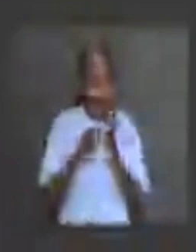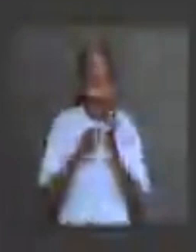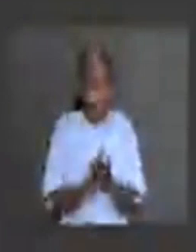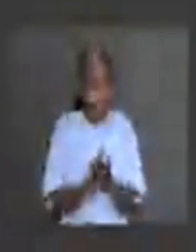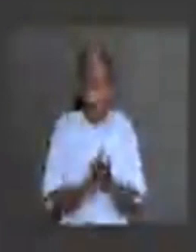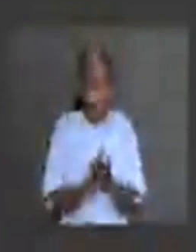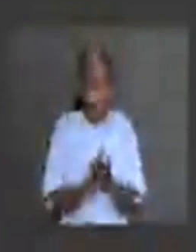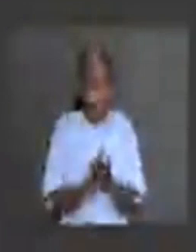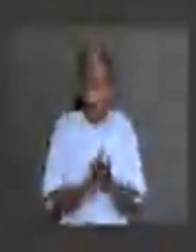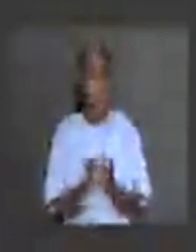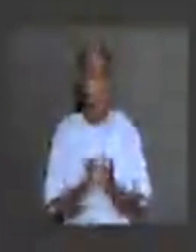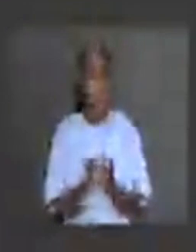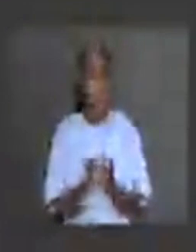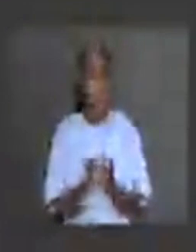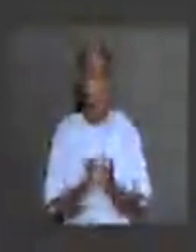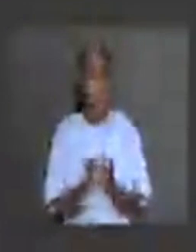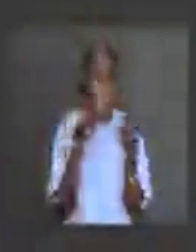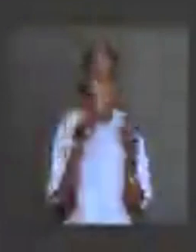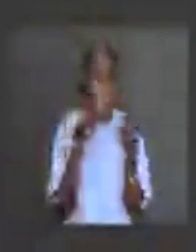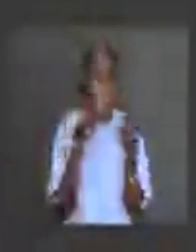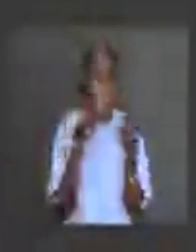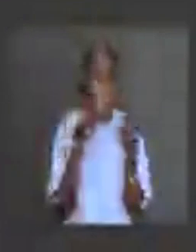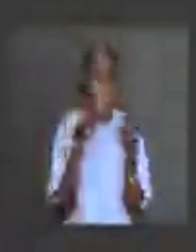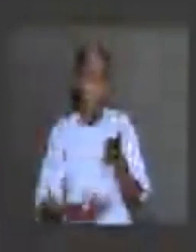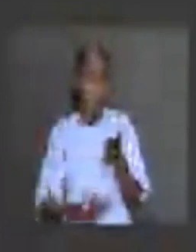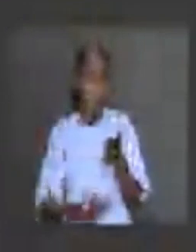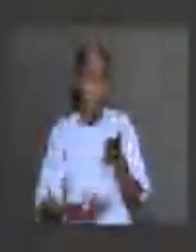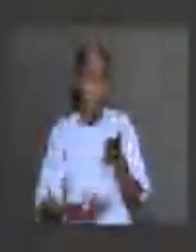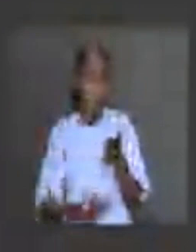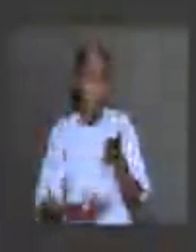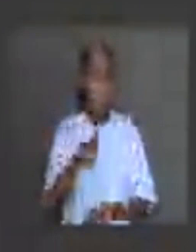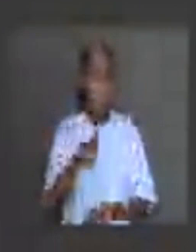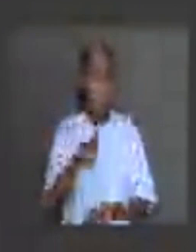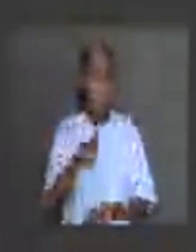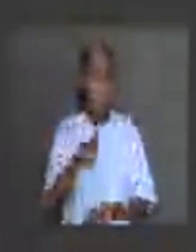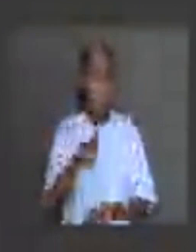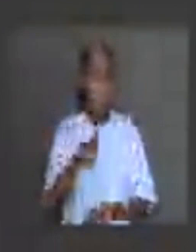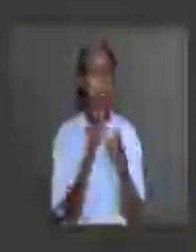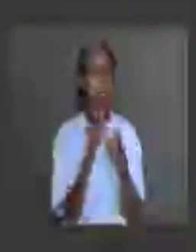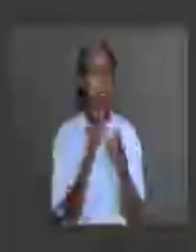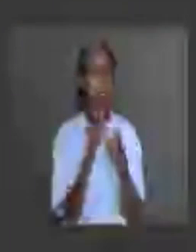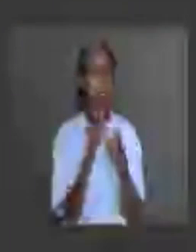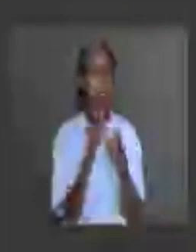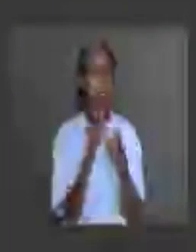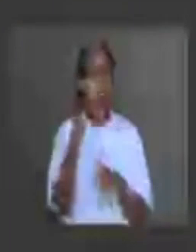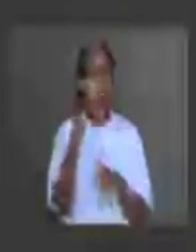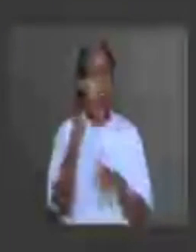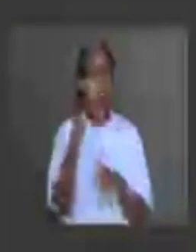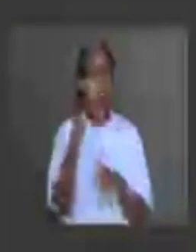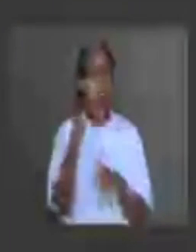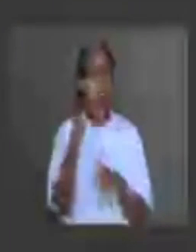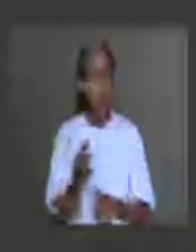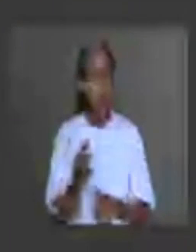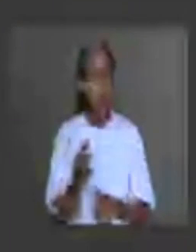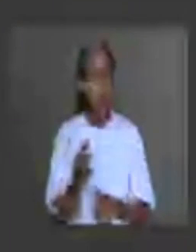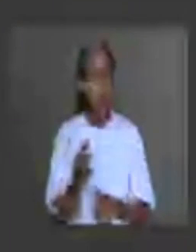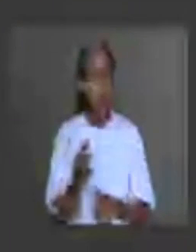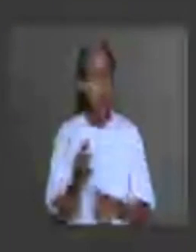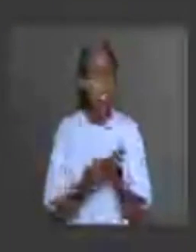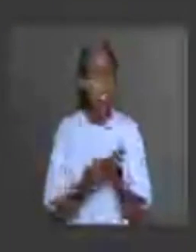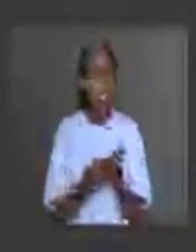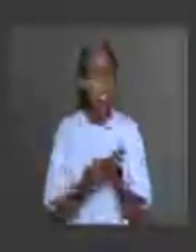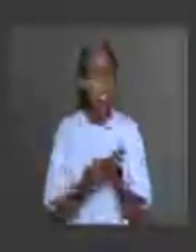a given value of x in the domain of f, there is a unique